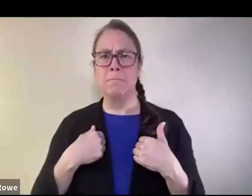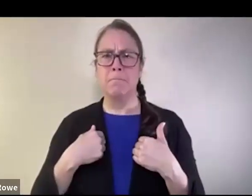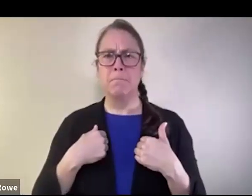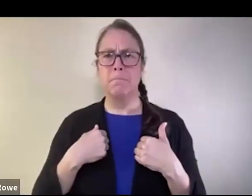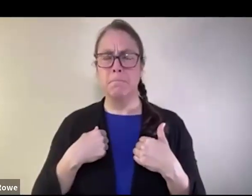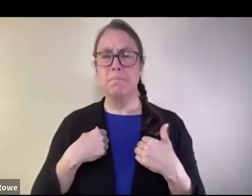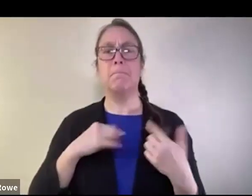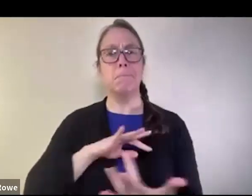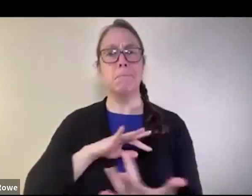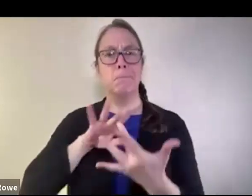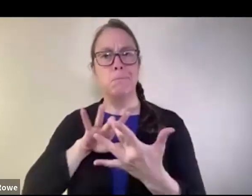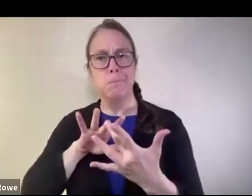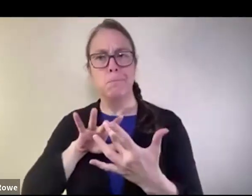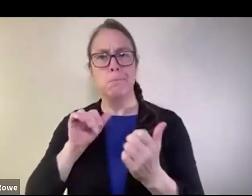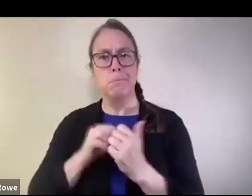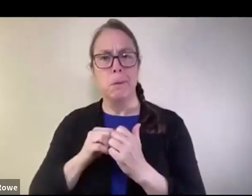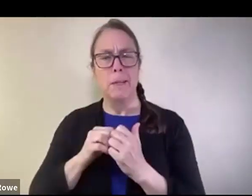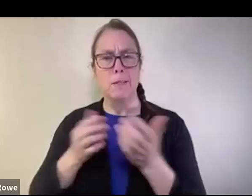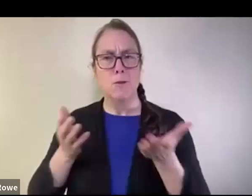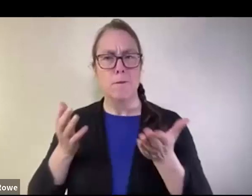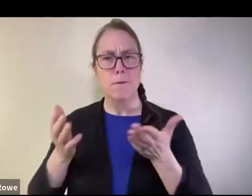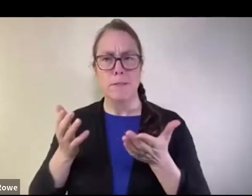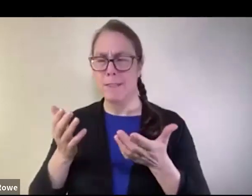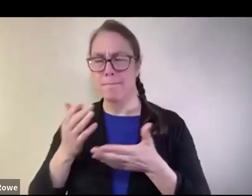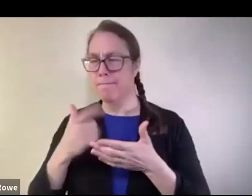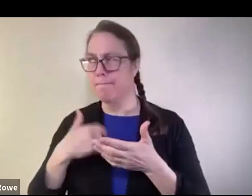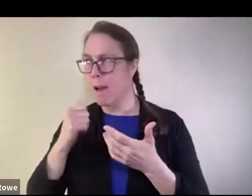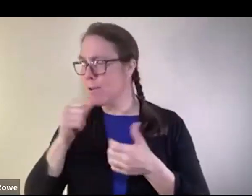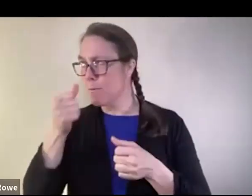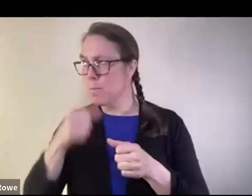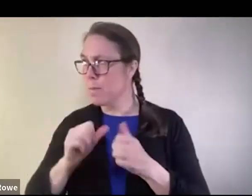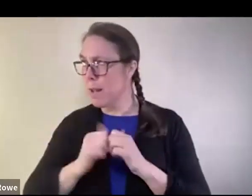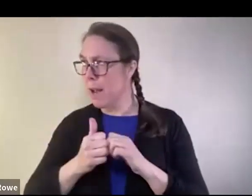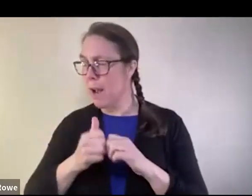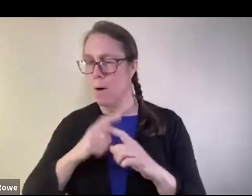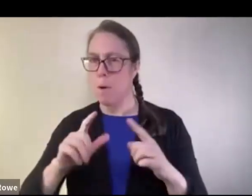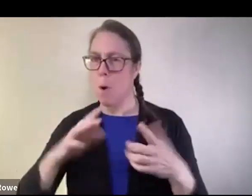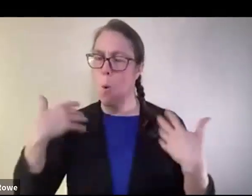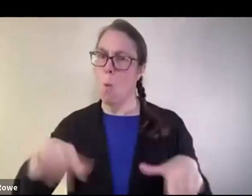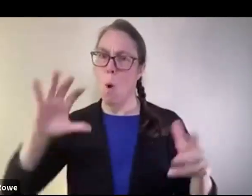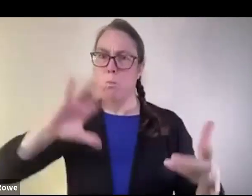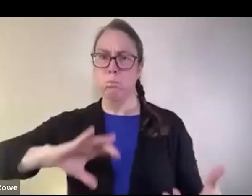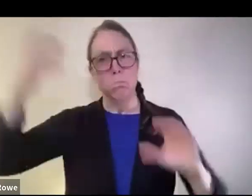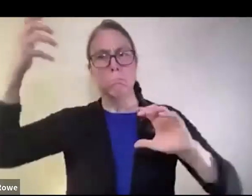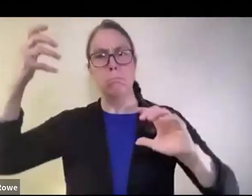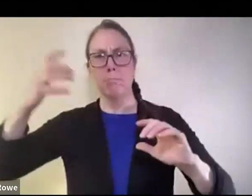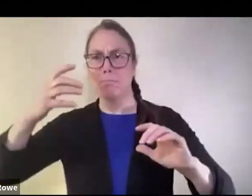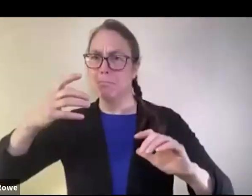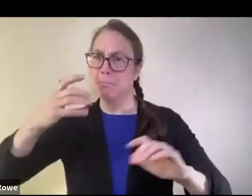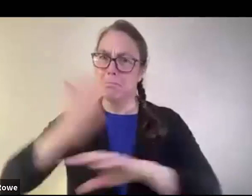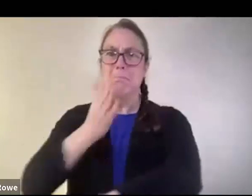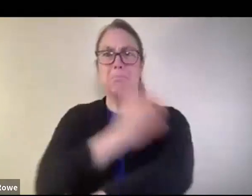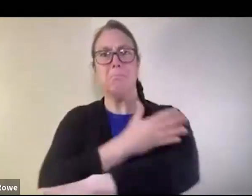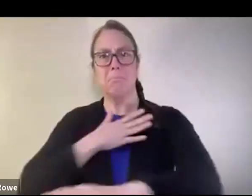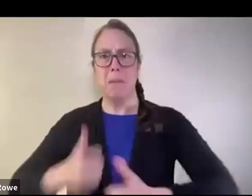in with the services some type of way. I can't remember how, and it totally changed my life for the better. I ended up